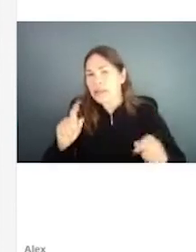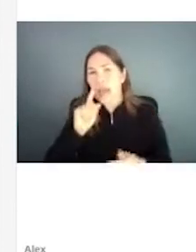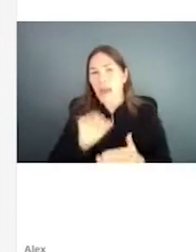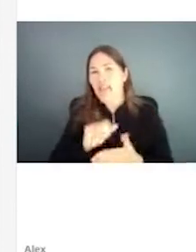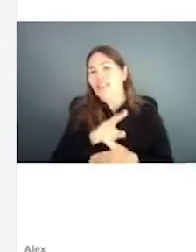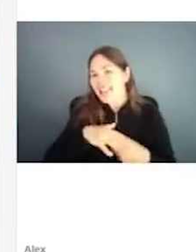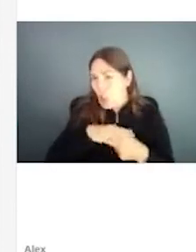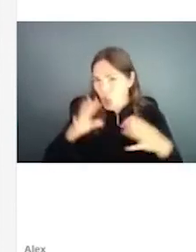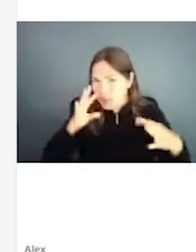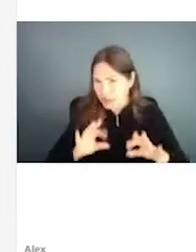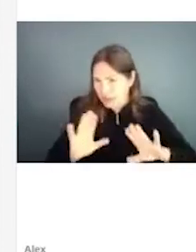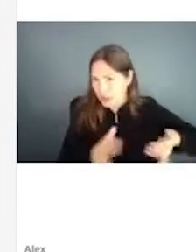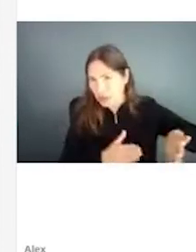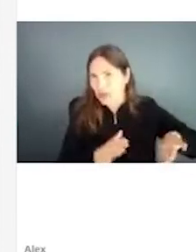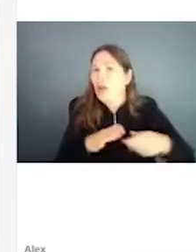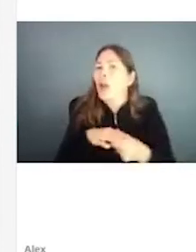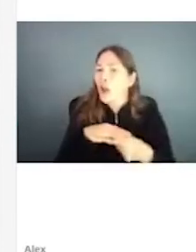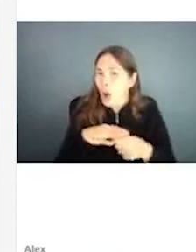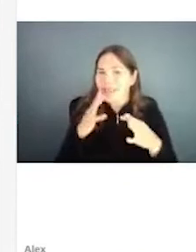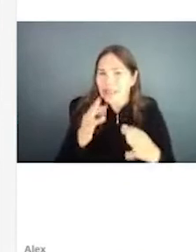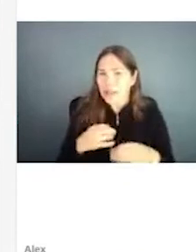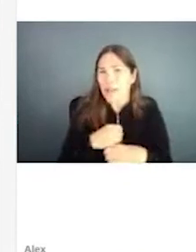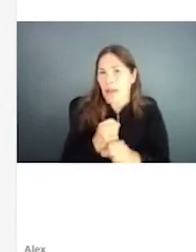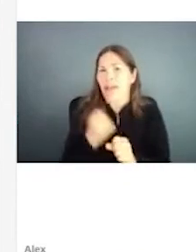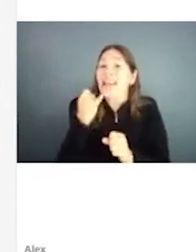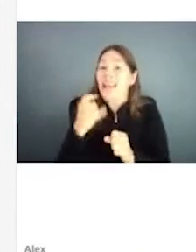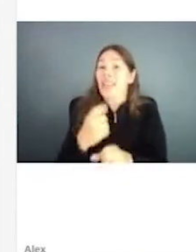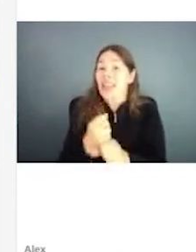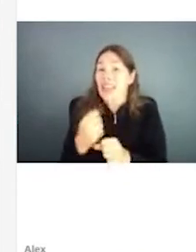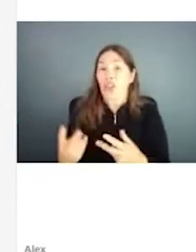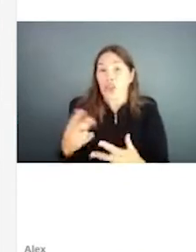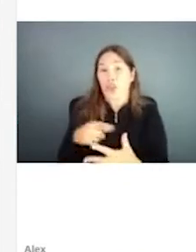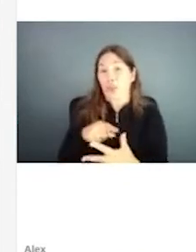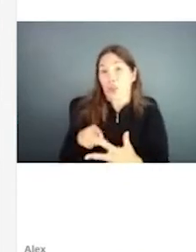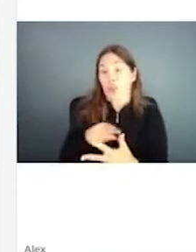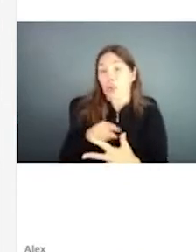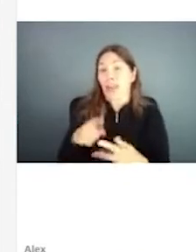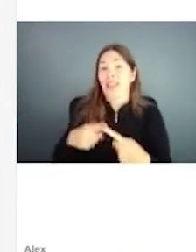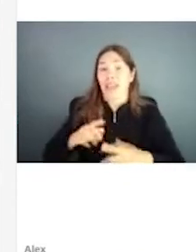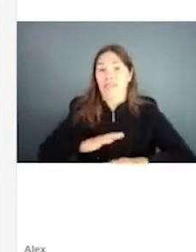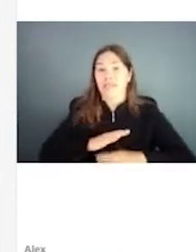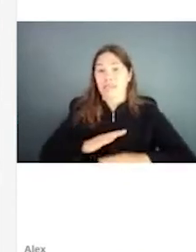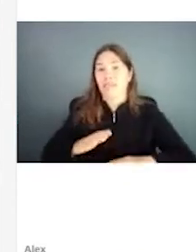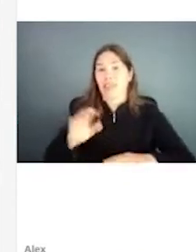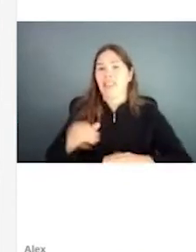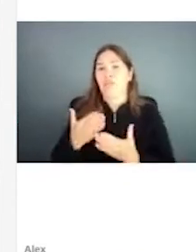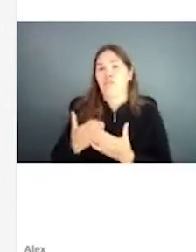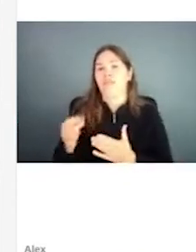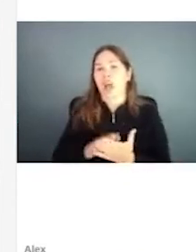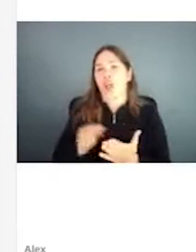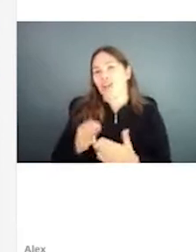local decisions that are being made. But if they get these 2, then they've satisfied the proof of learning